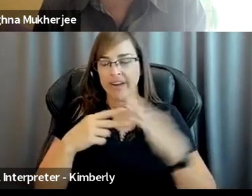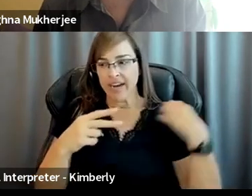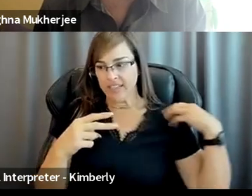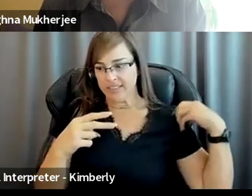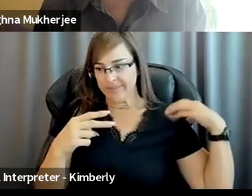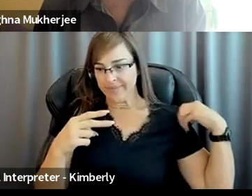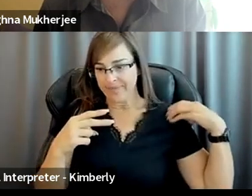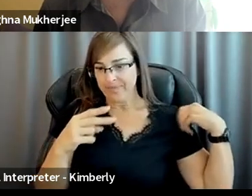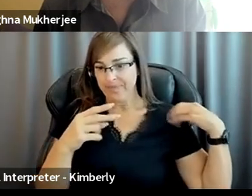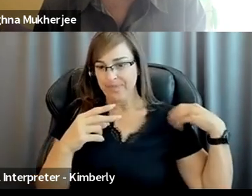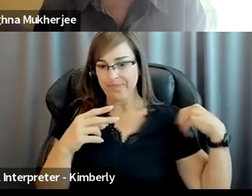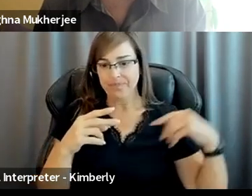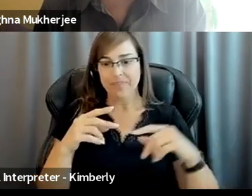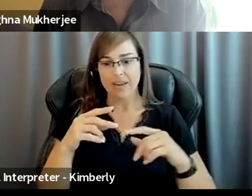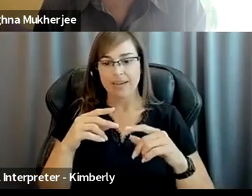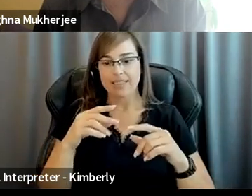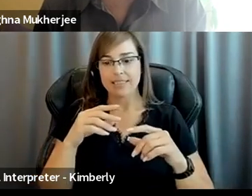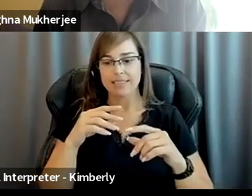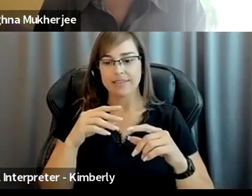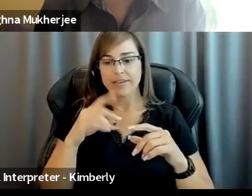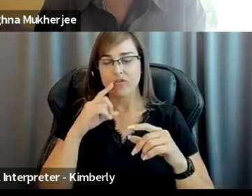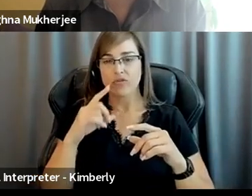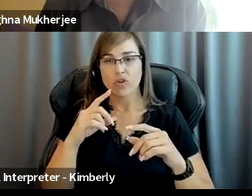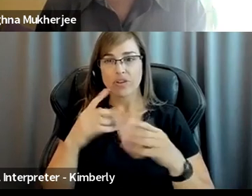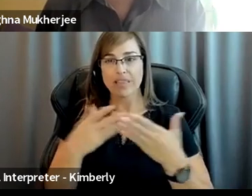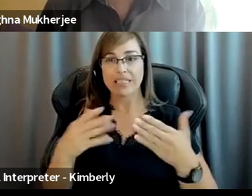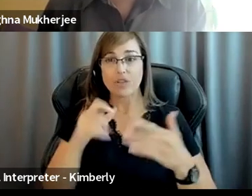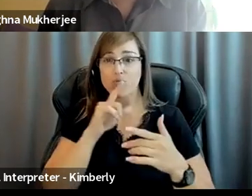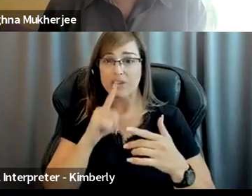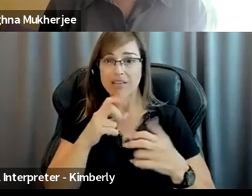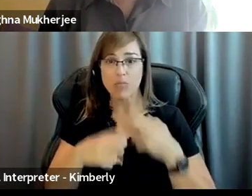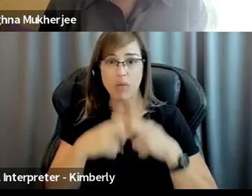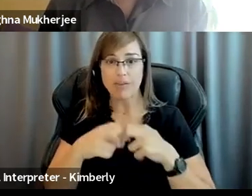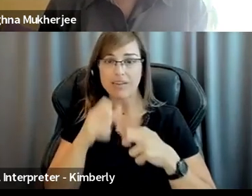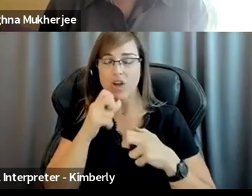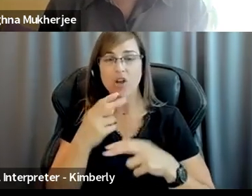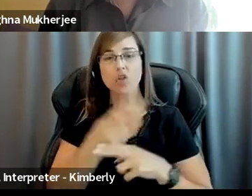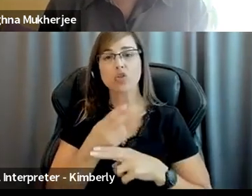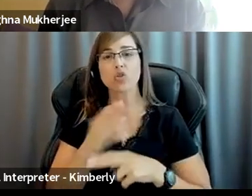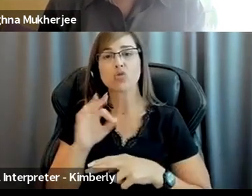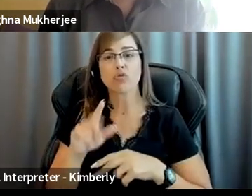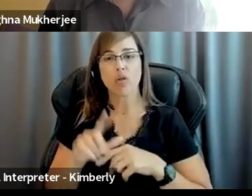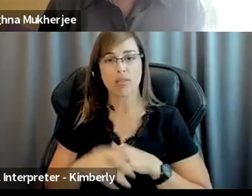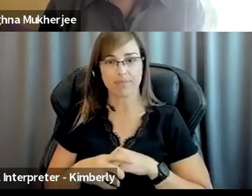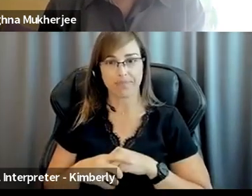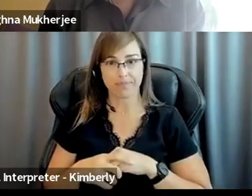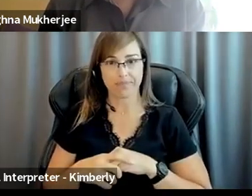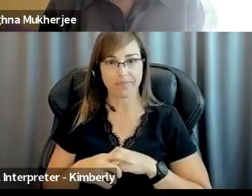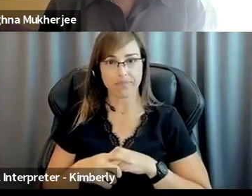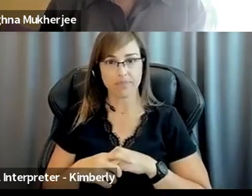and terms that I think are really problematic and are not useful.